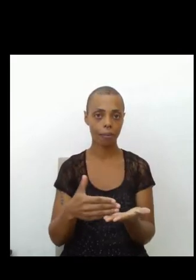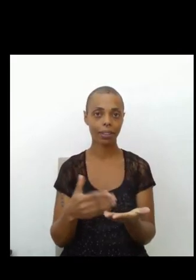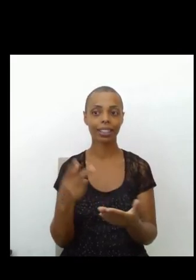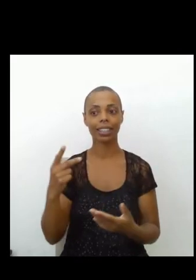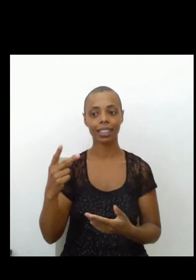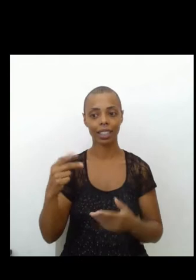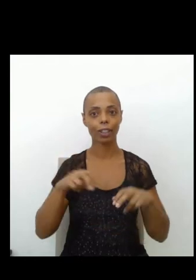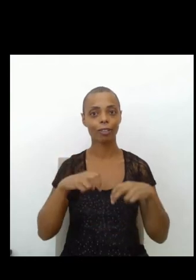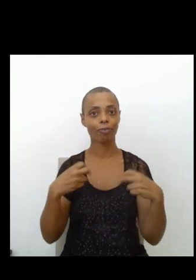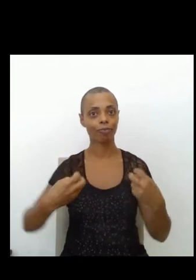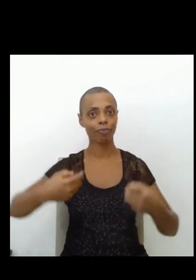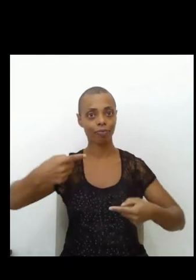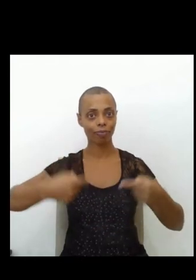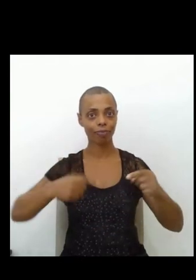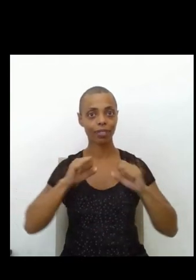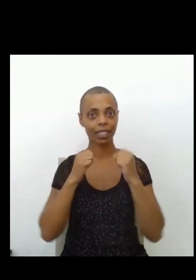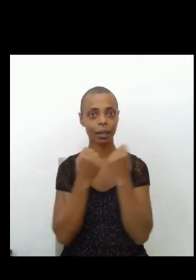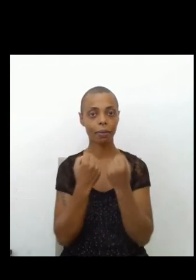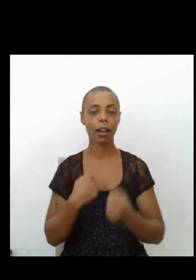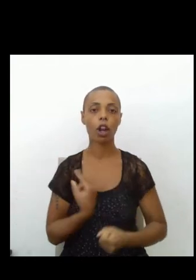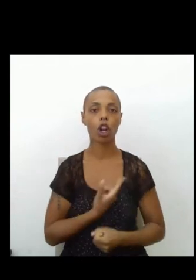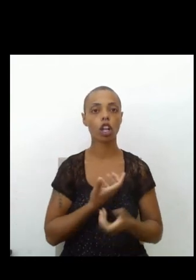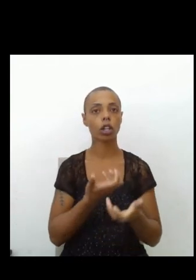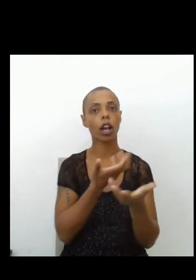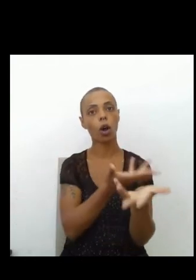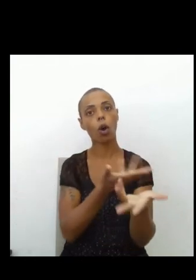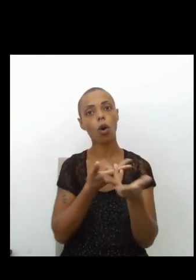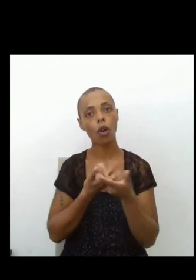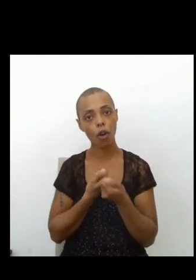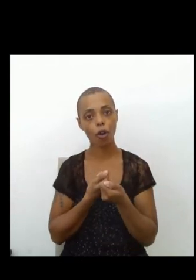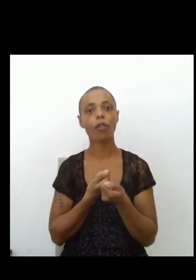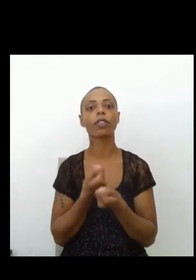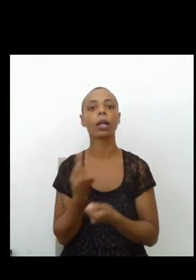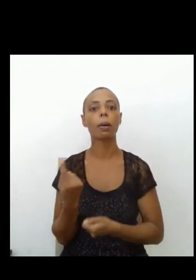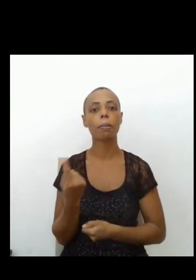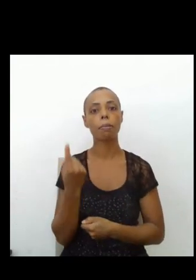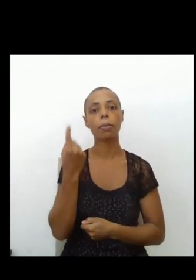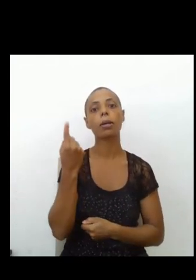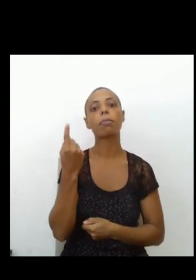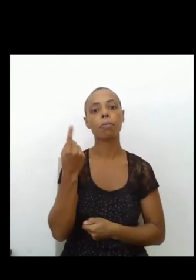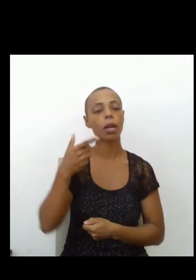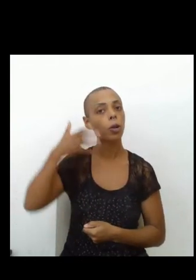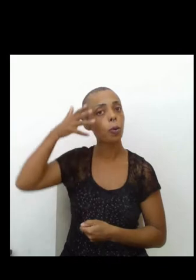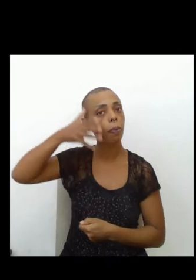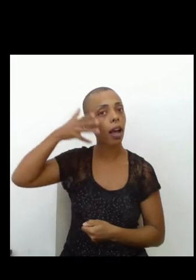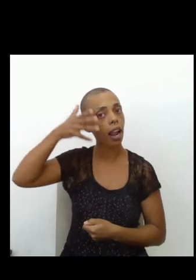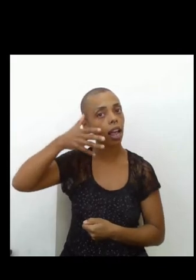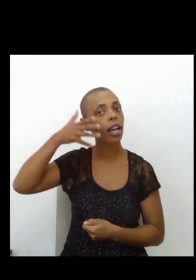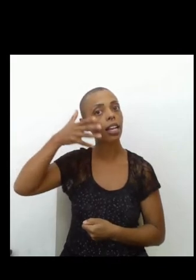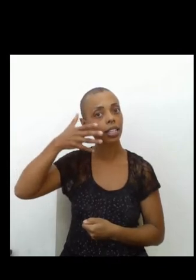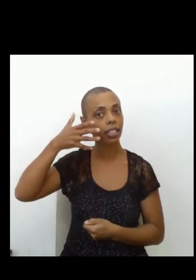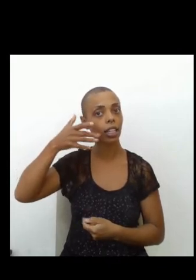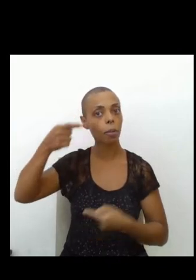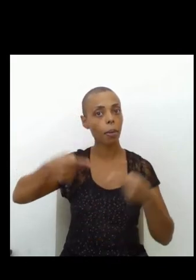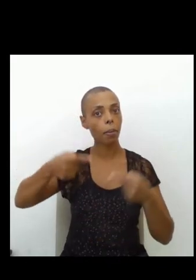so to start the second panel in our seminar I would like to invite the first speaker